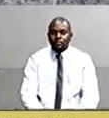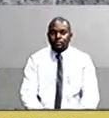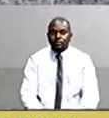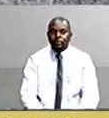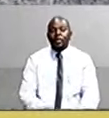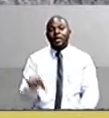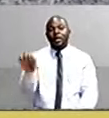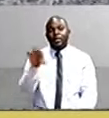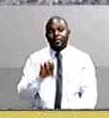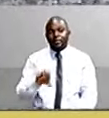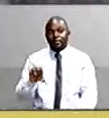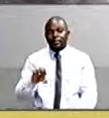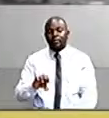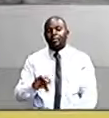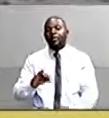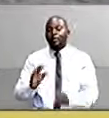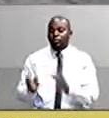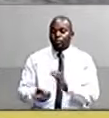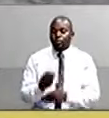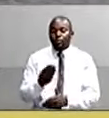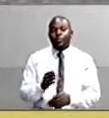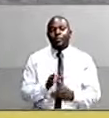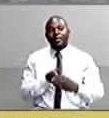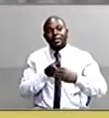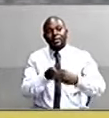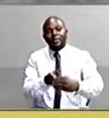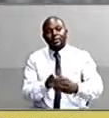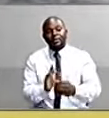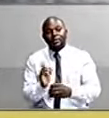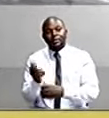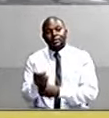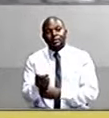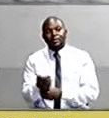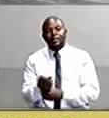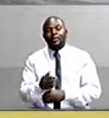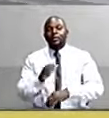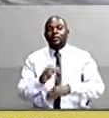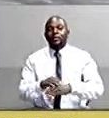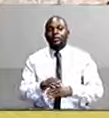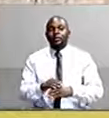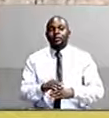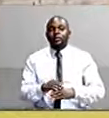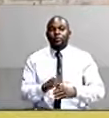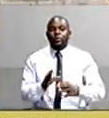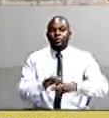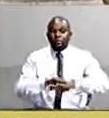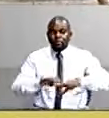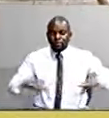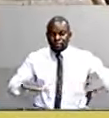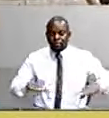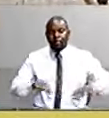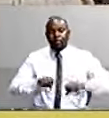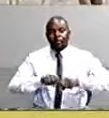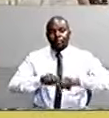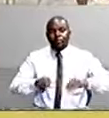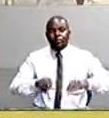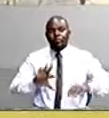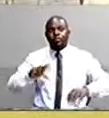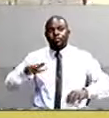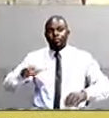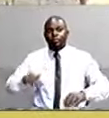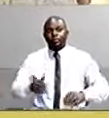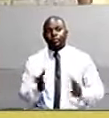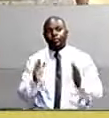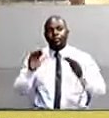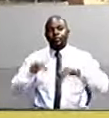Environment issues raised by the leaders in Wakiso District include untouchable encroachers, pollution of water bodies, and decline